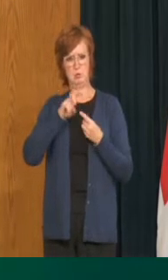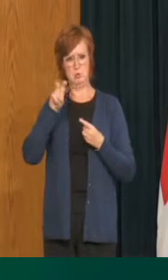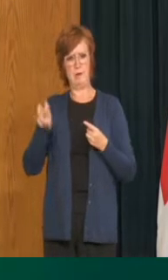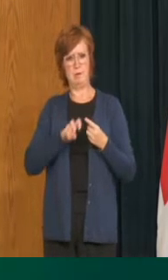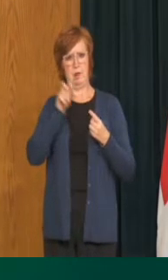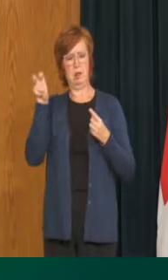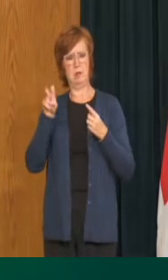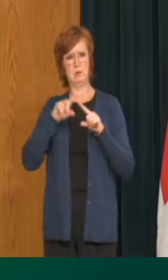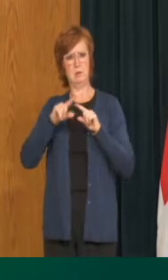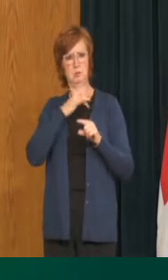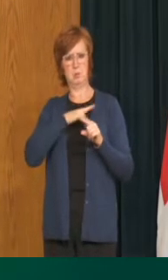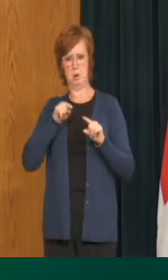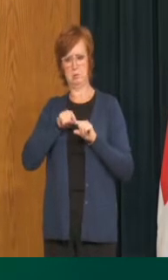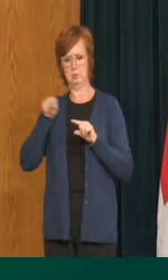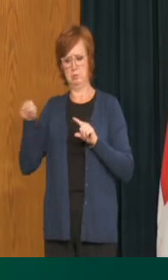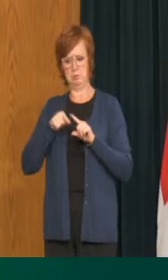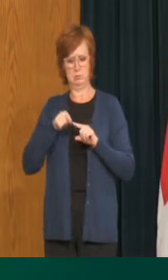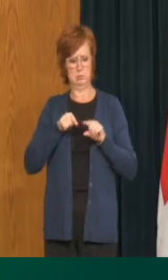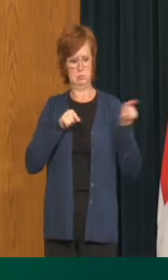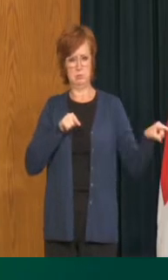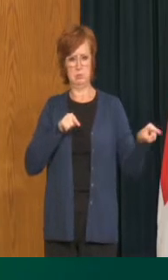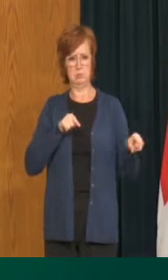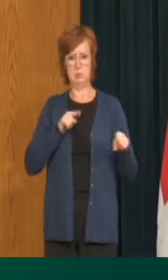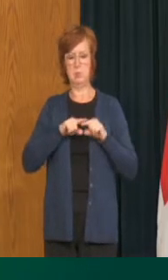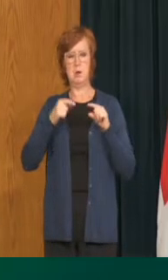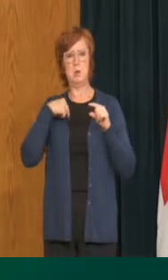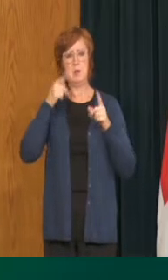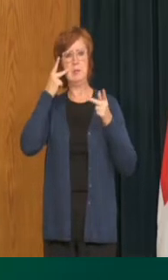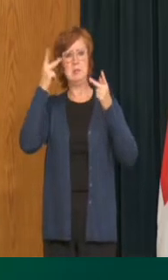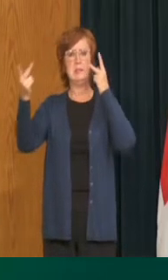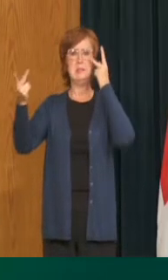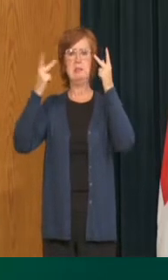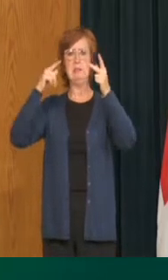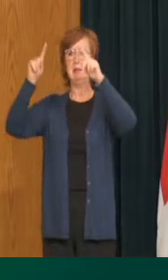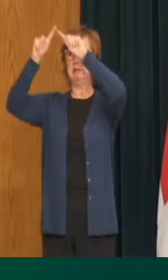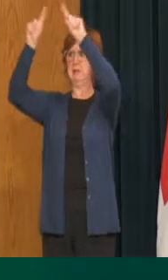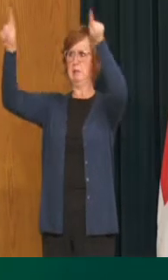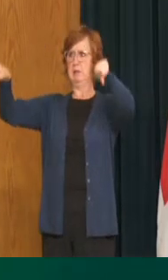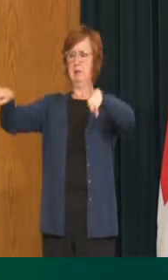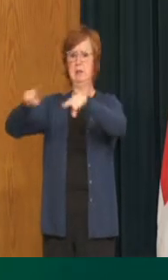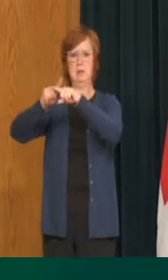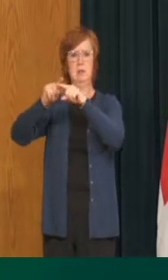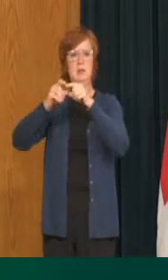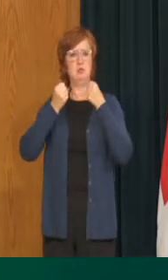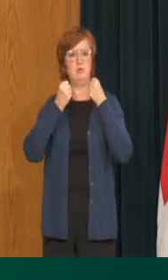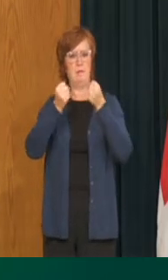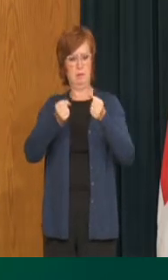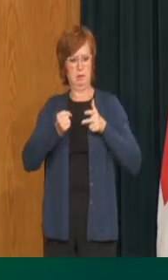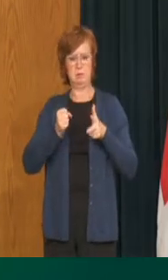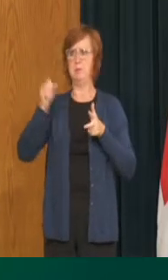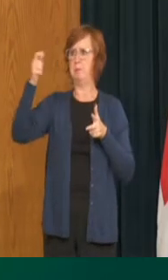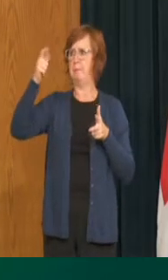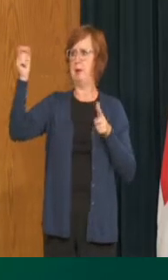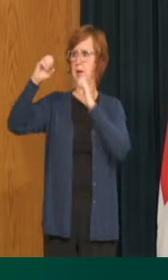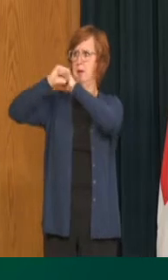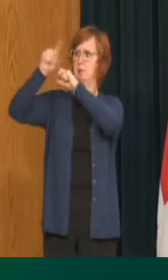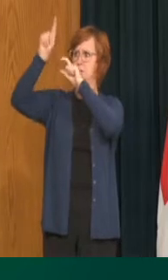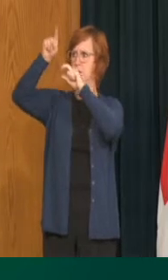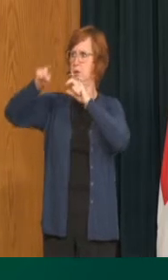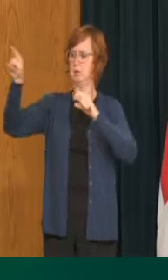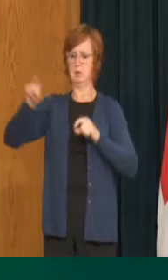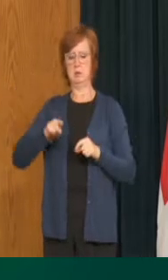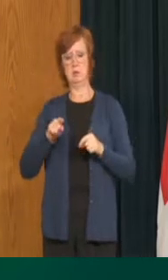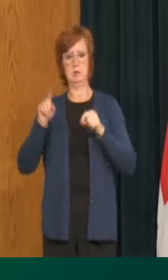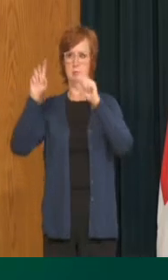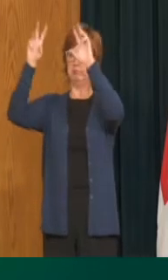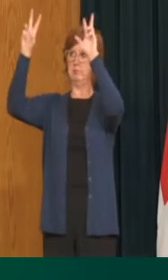are advertising to Saskatchewan people to come find your heart in Manitoba. And I was just wondering if you think that sends a mixed message, and whether you